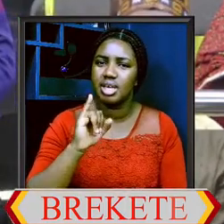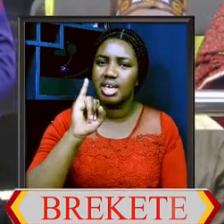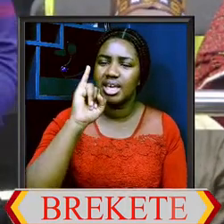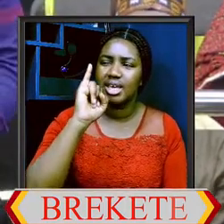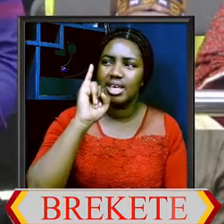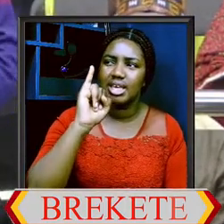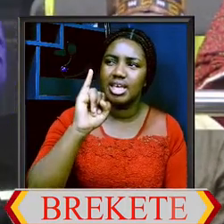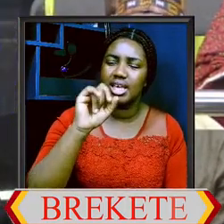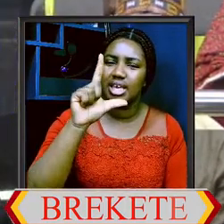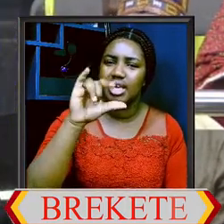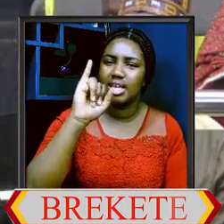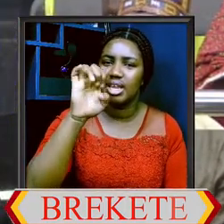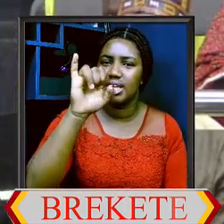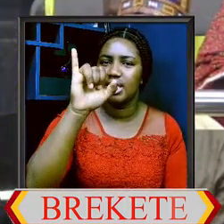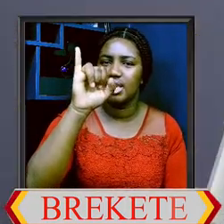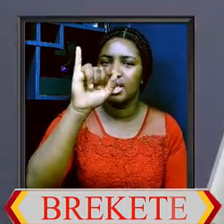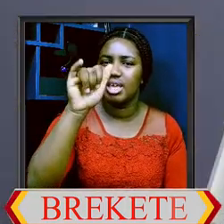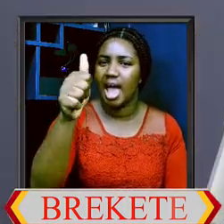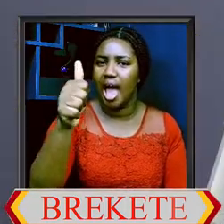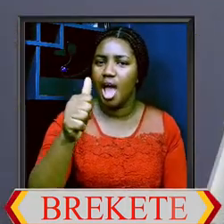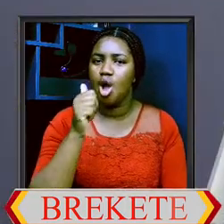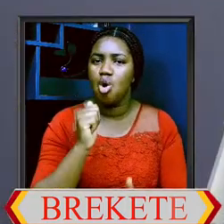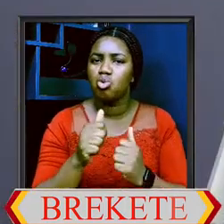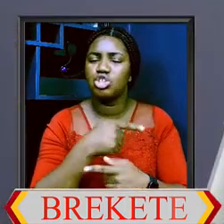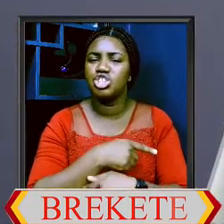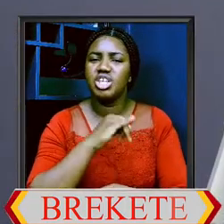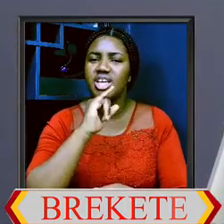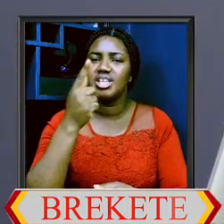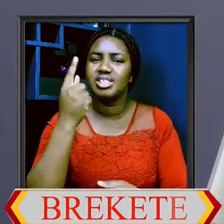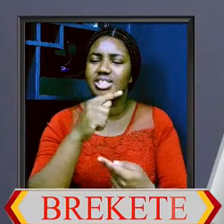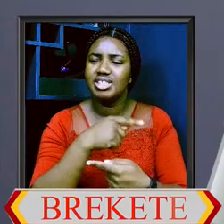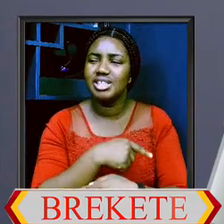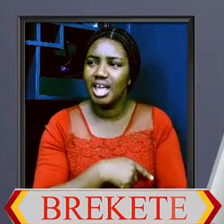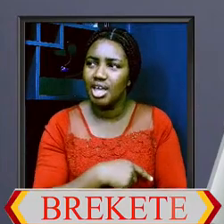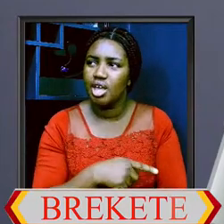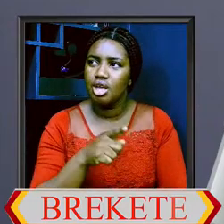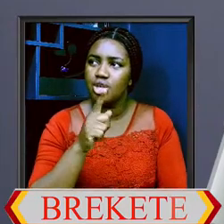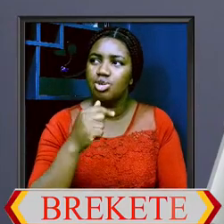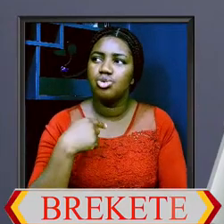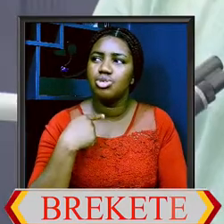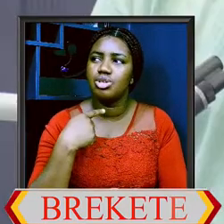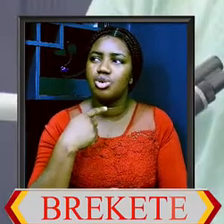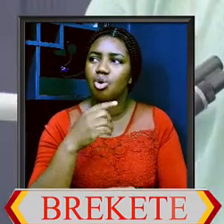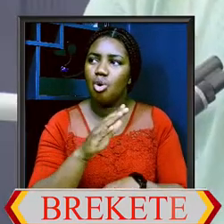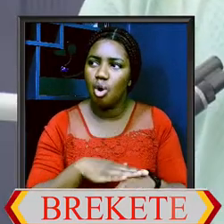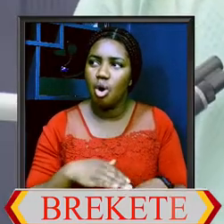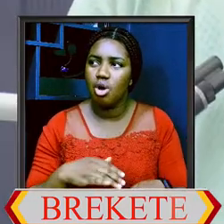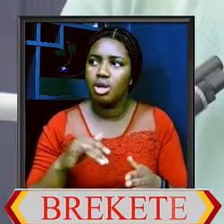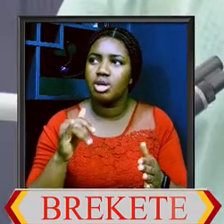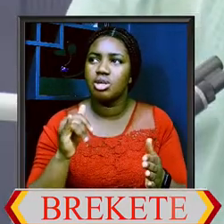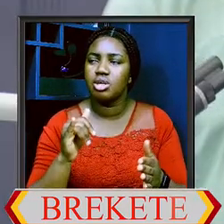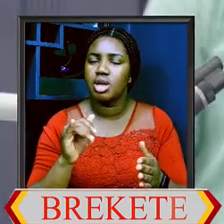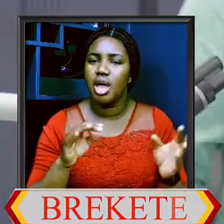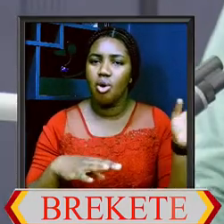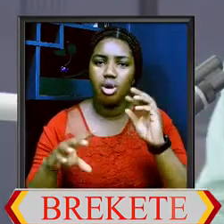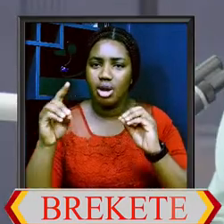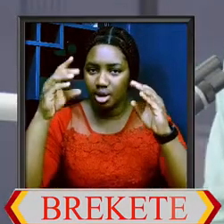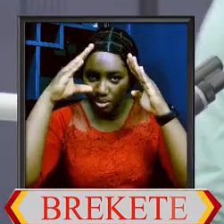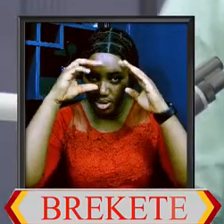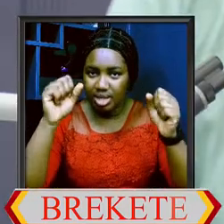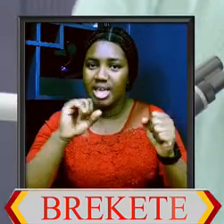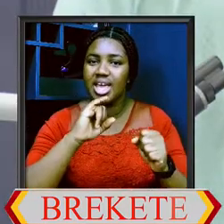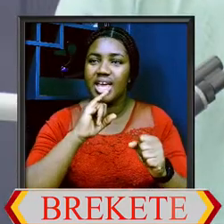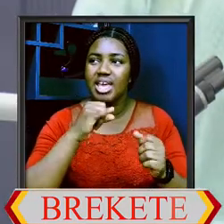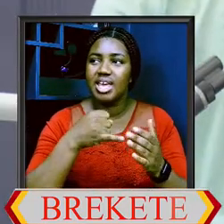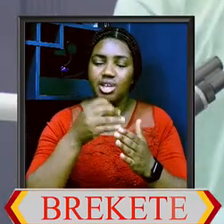how yes sir okay which day be the day where you place a call across to the ordinary president